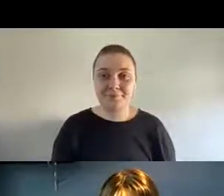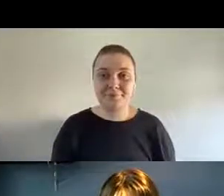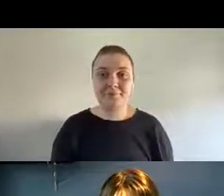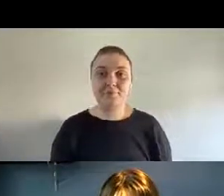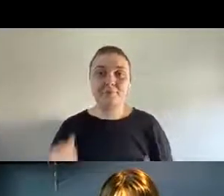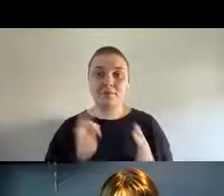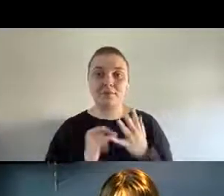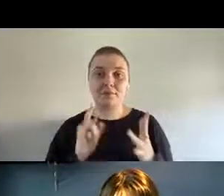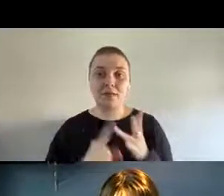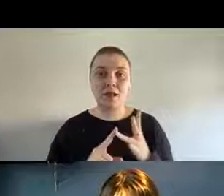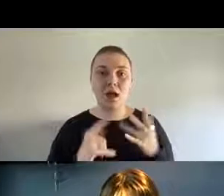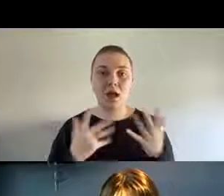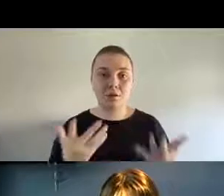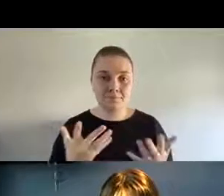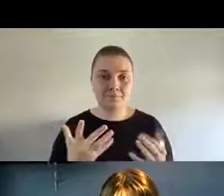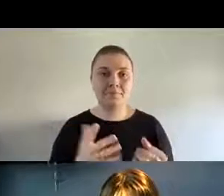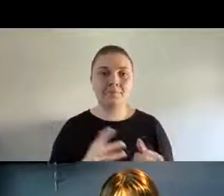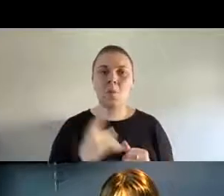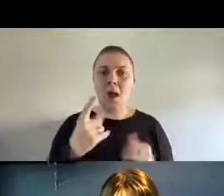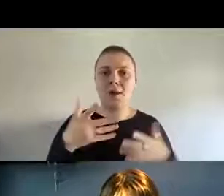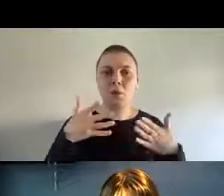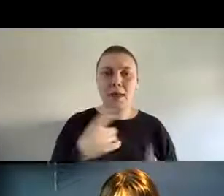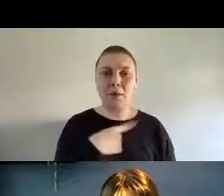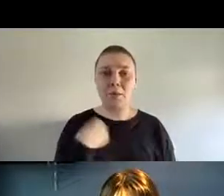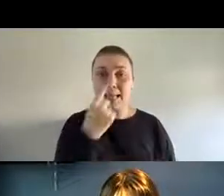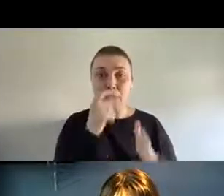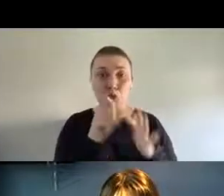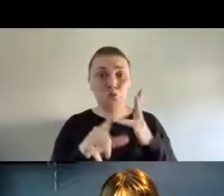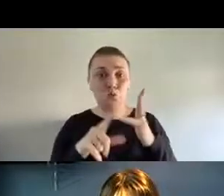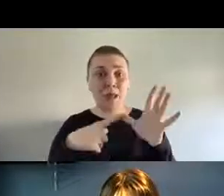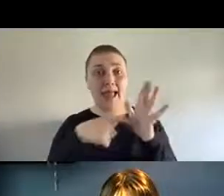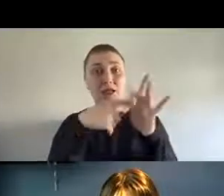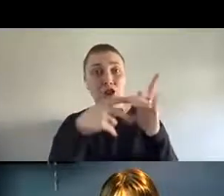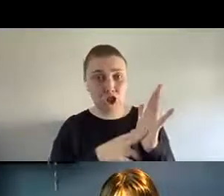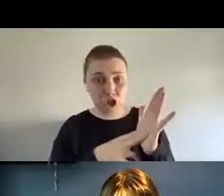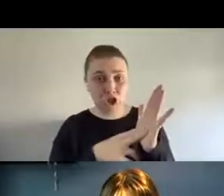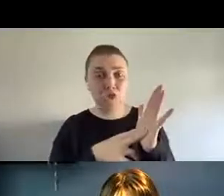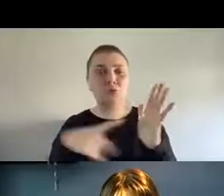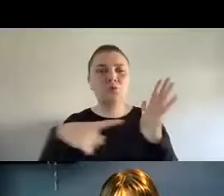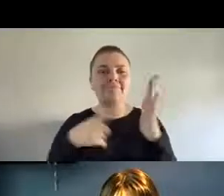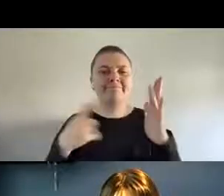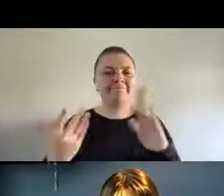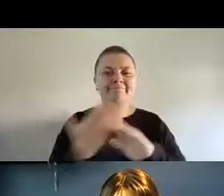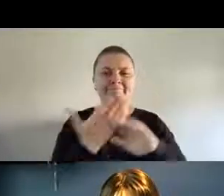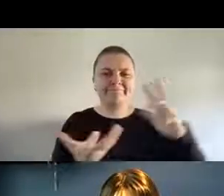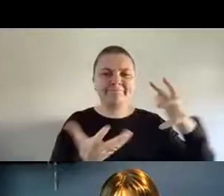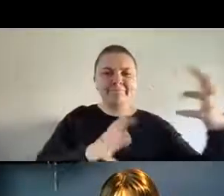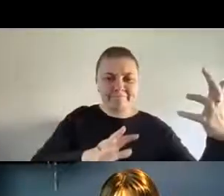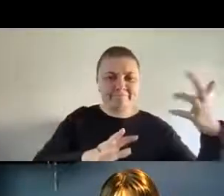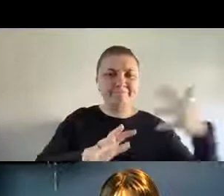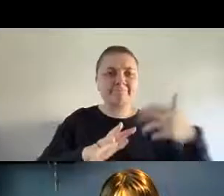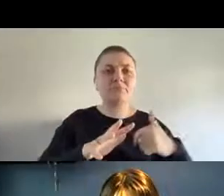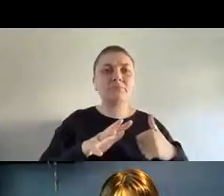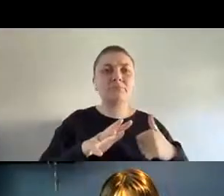So one way we can take action to disrupt